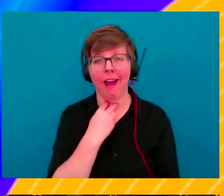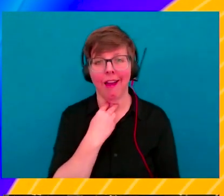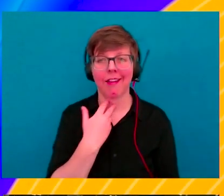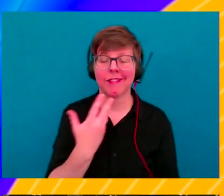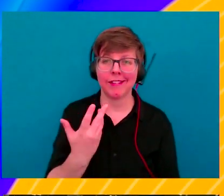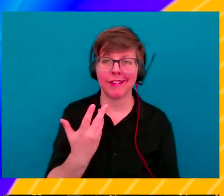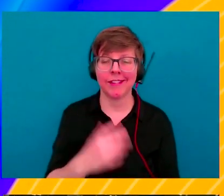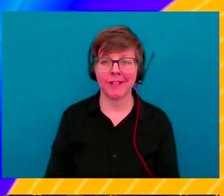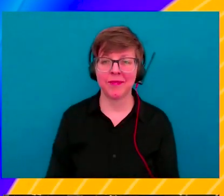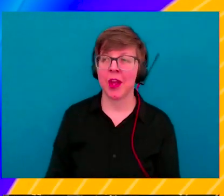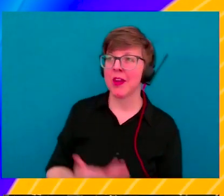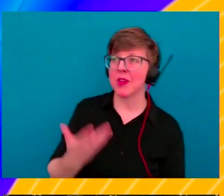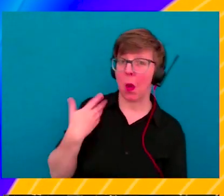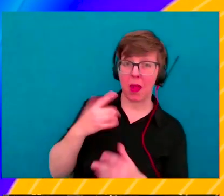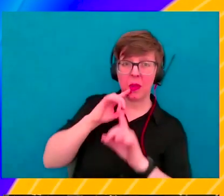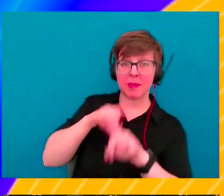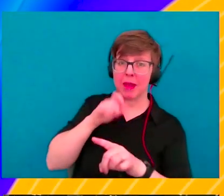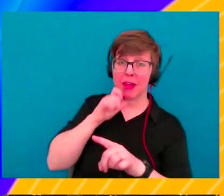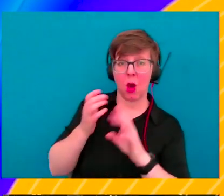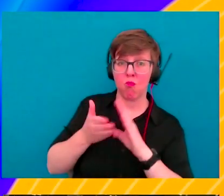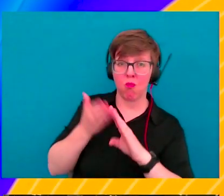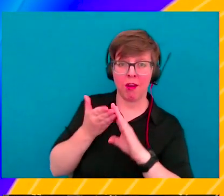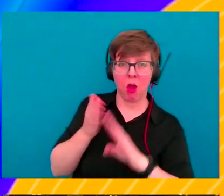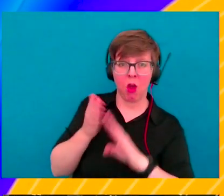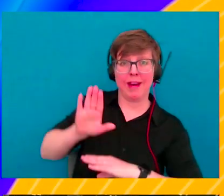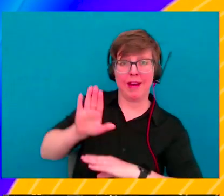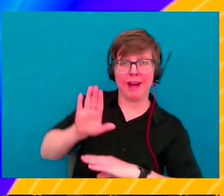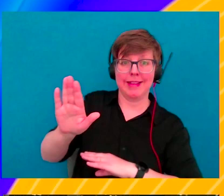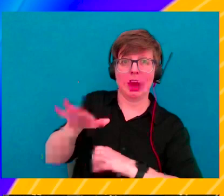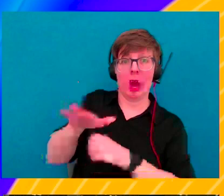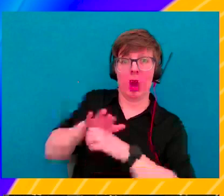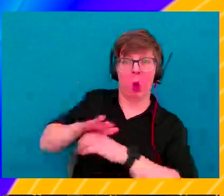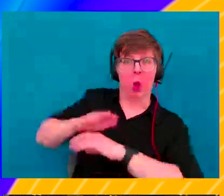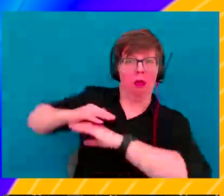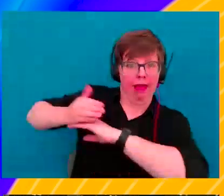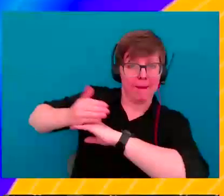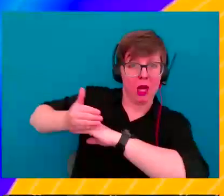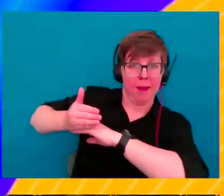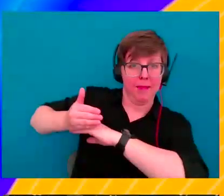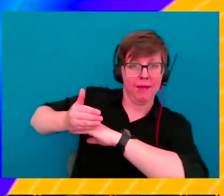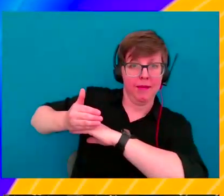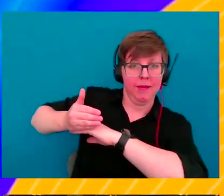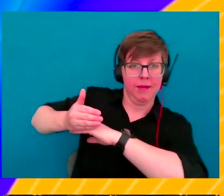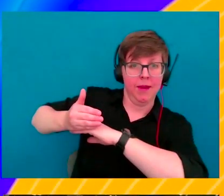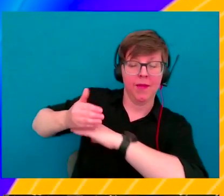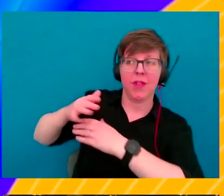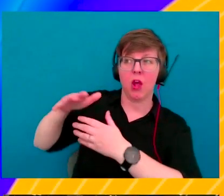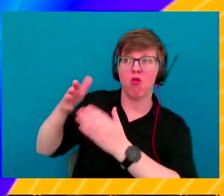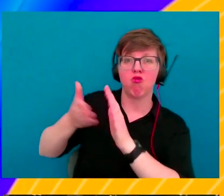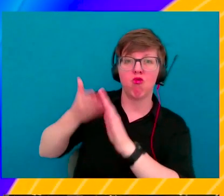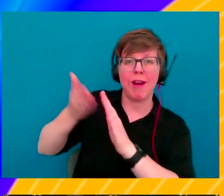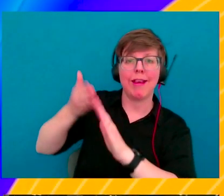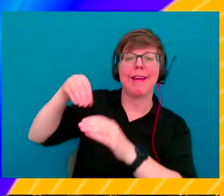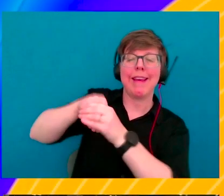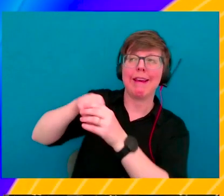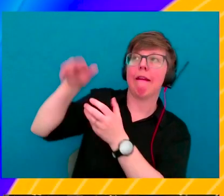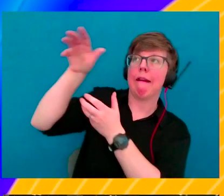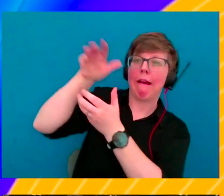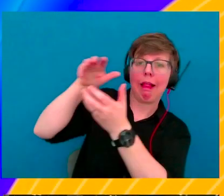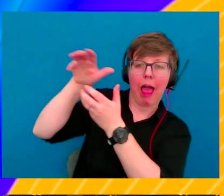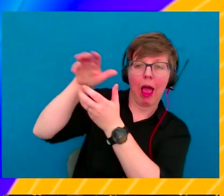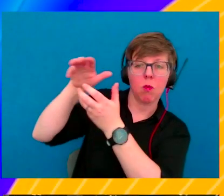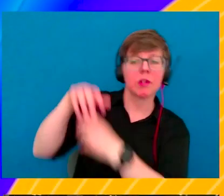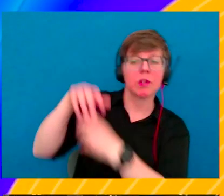no longer running on his local laptop. That's right. They're running on cloud instance. The dev environment that you Yeah.